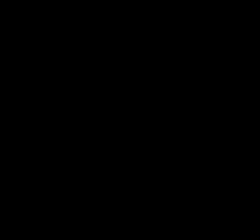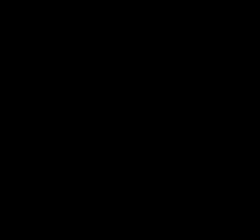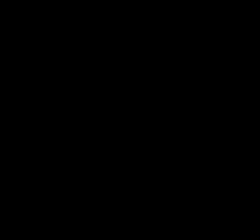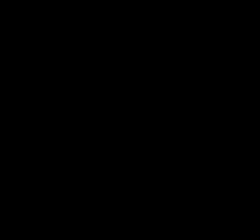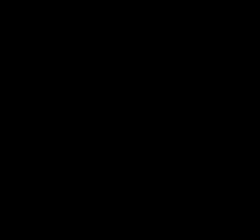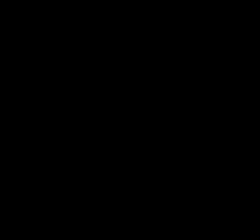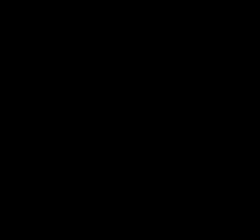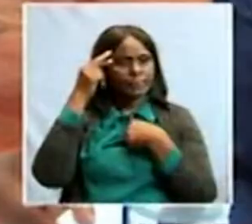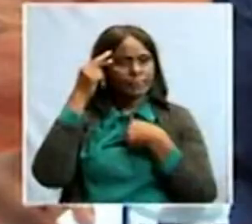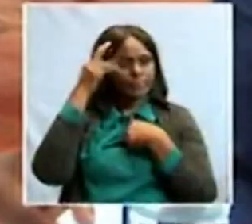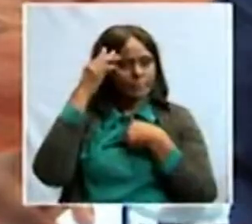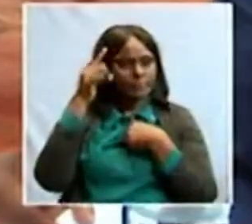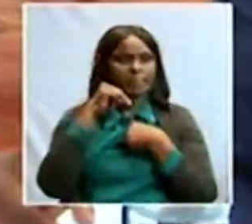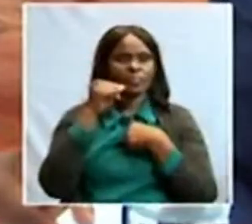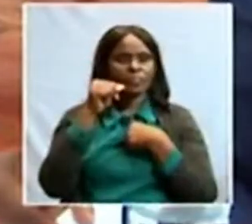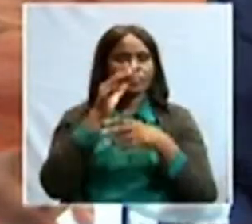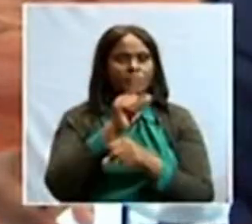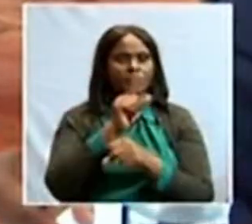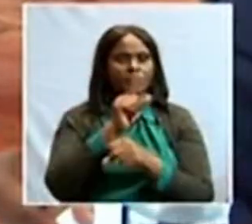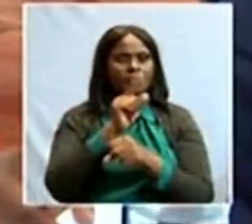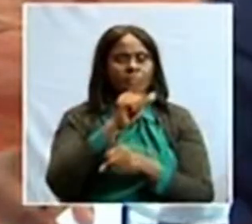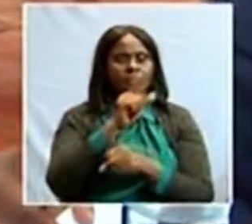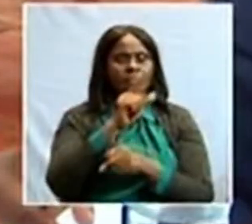reason for not achieving 100% share